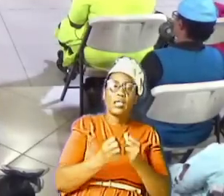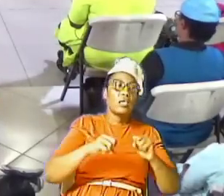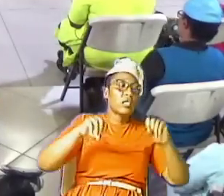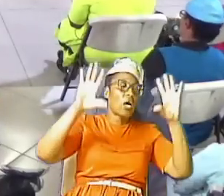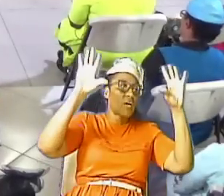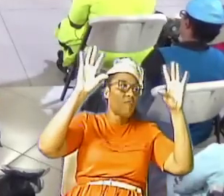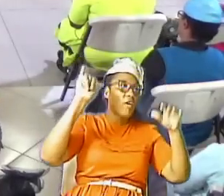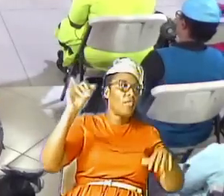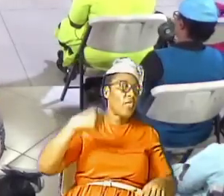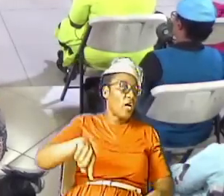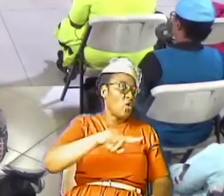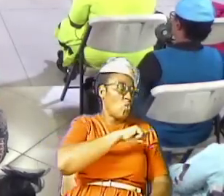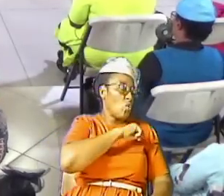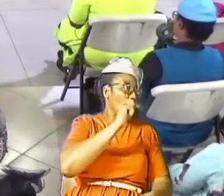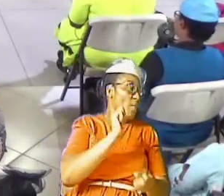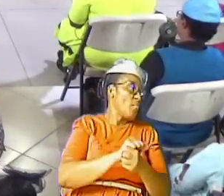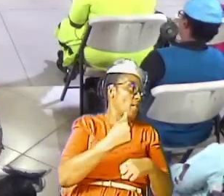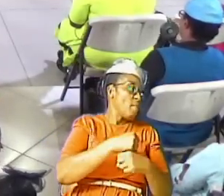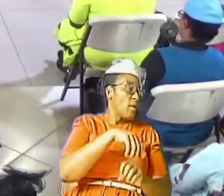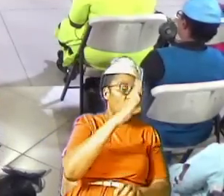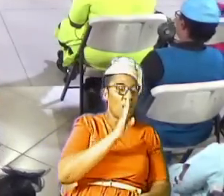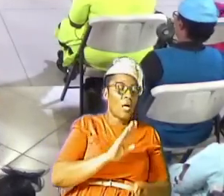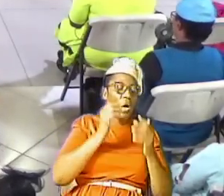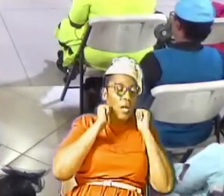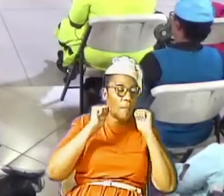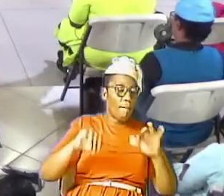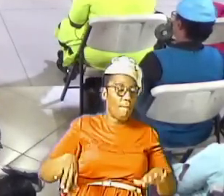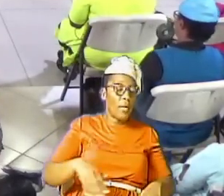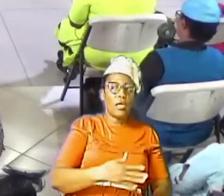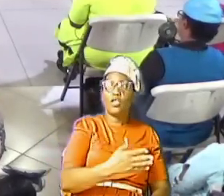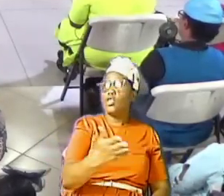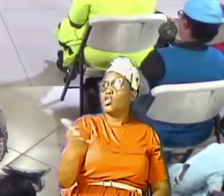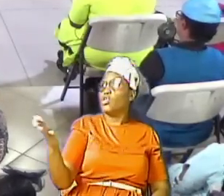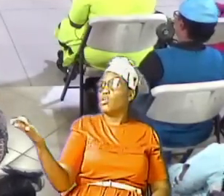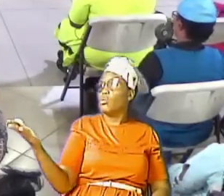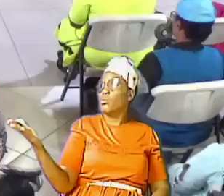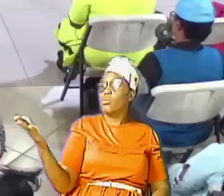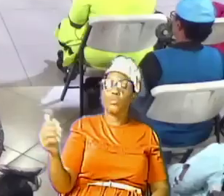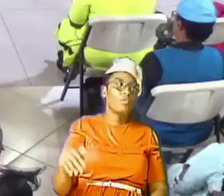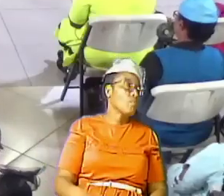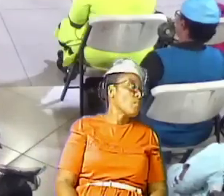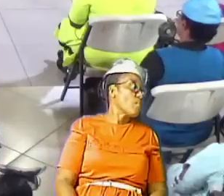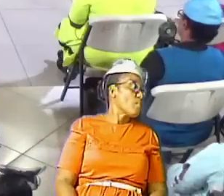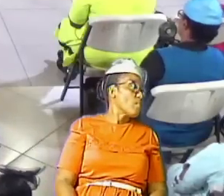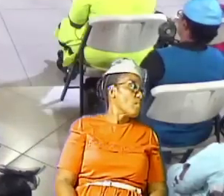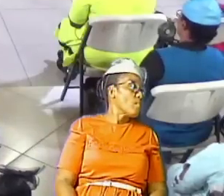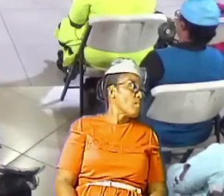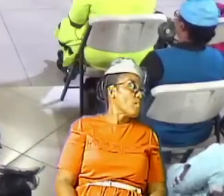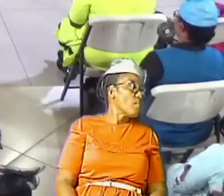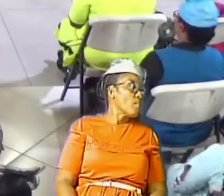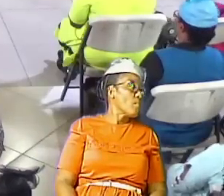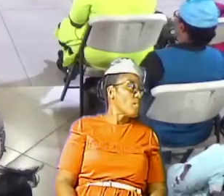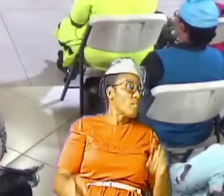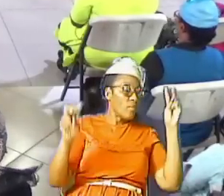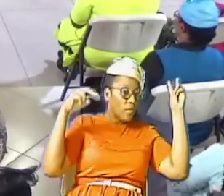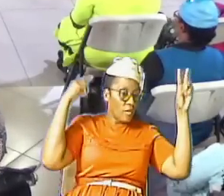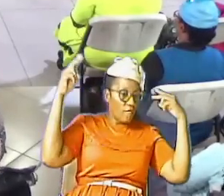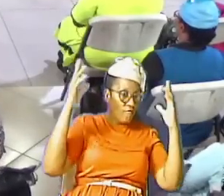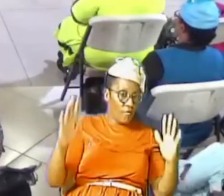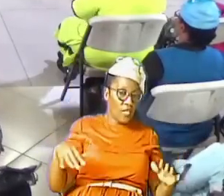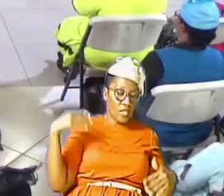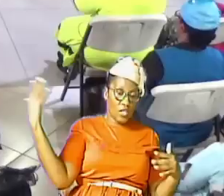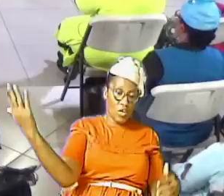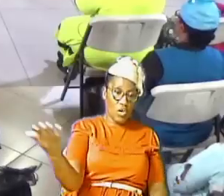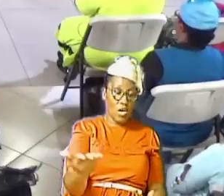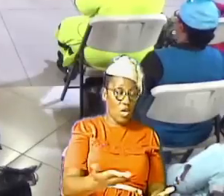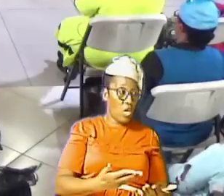that we make. God bless you. God bless you. To the visitors that are in the house,